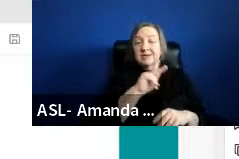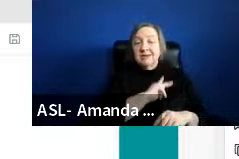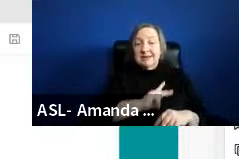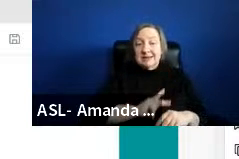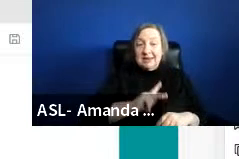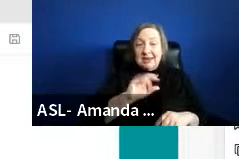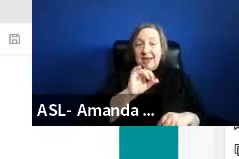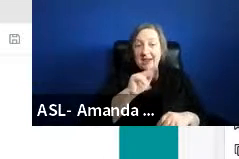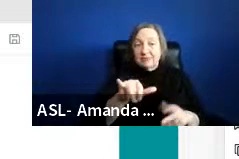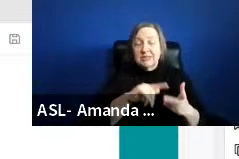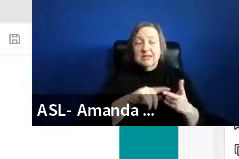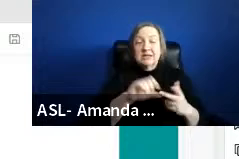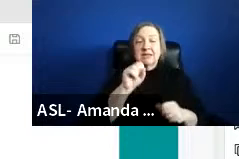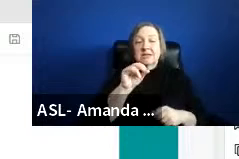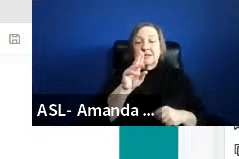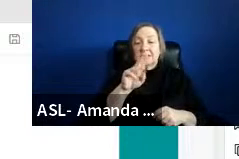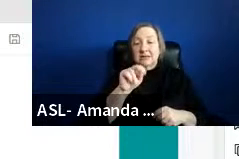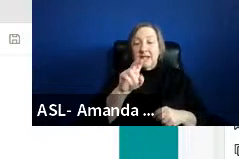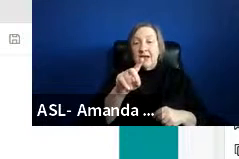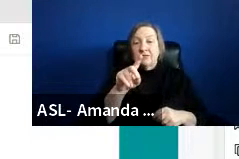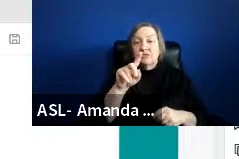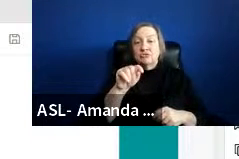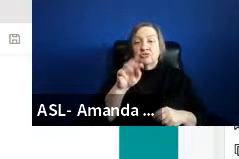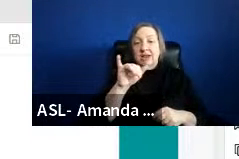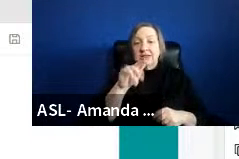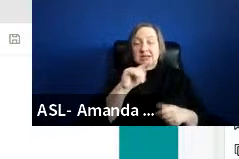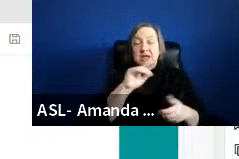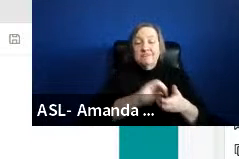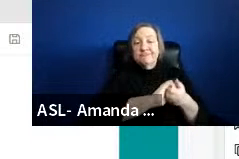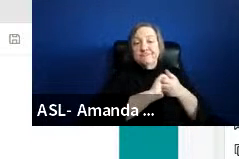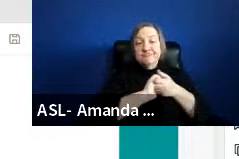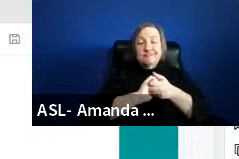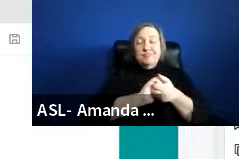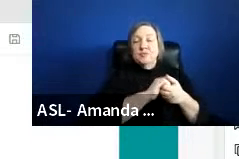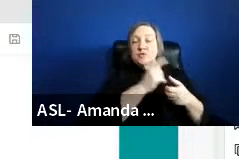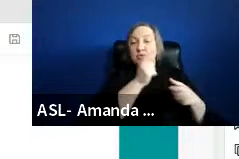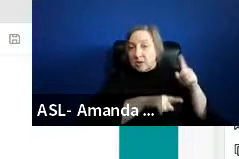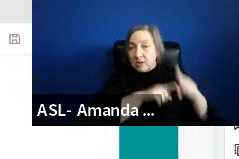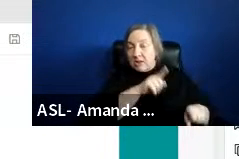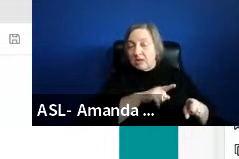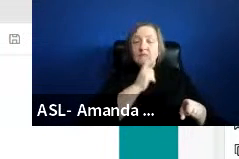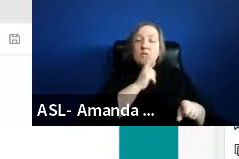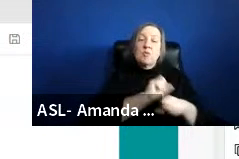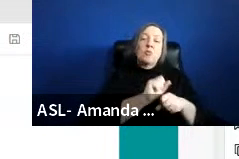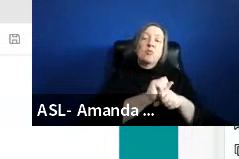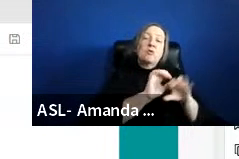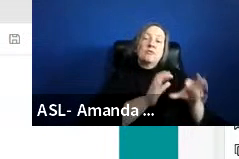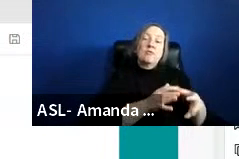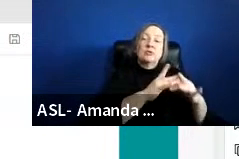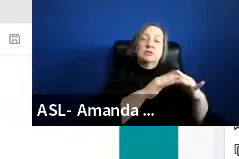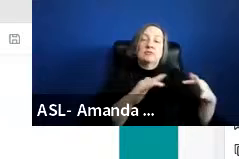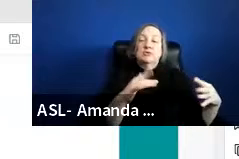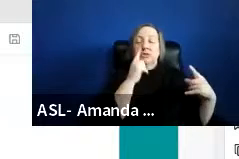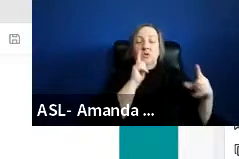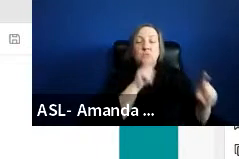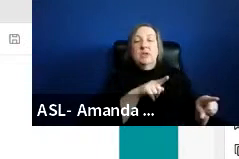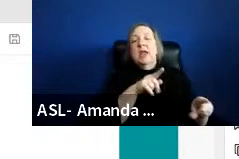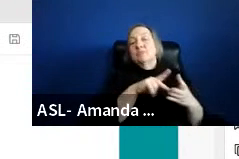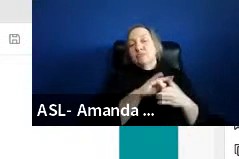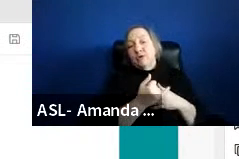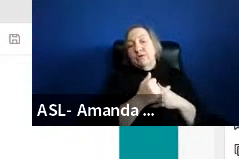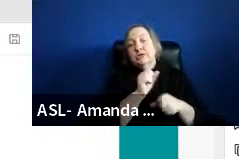Sound Transit all have a history of working together to collaborate on workforce equity agreements, including project labor